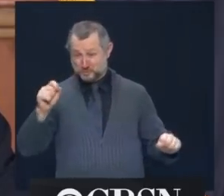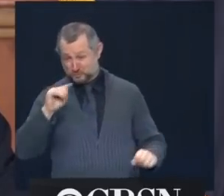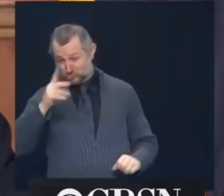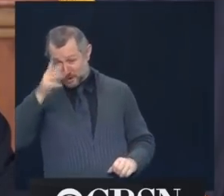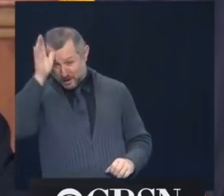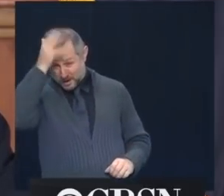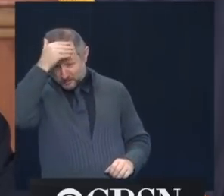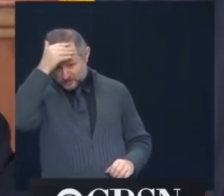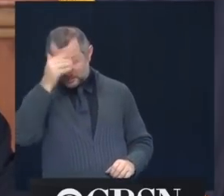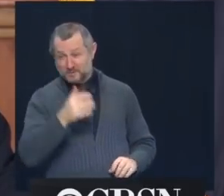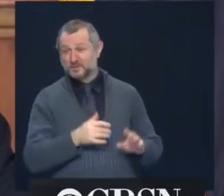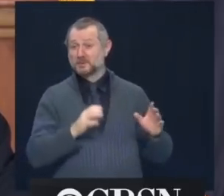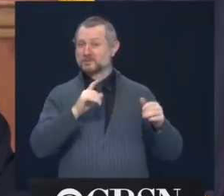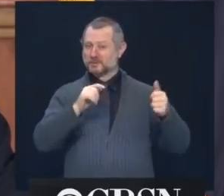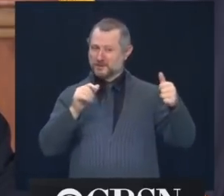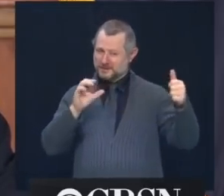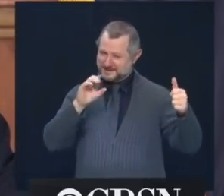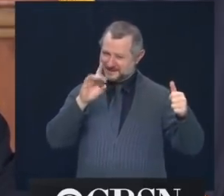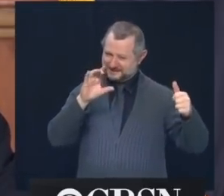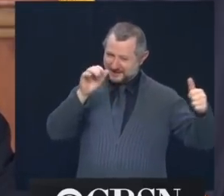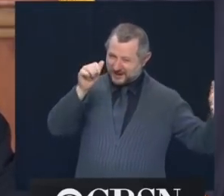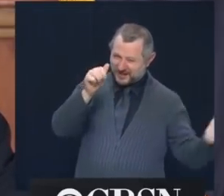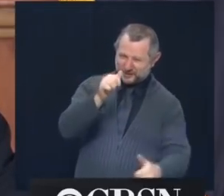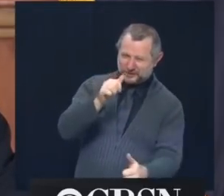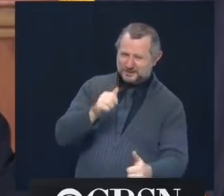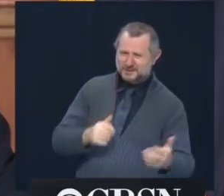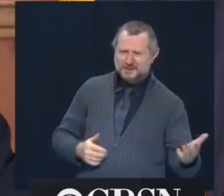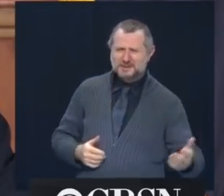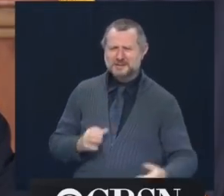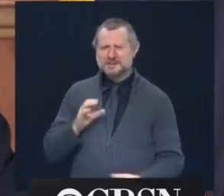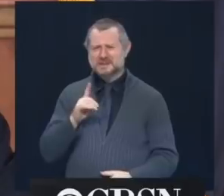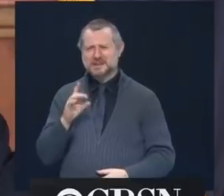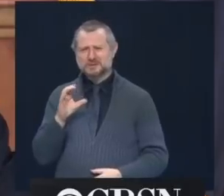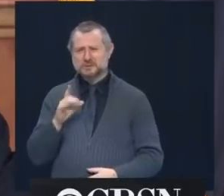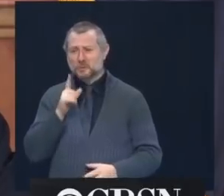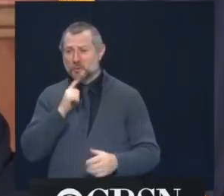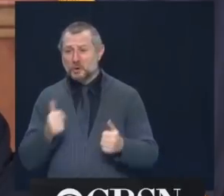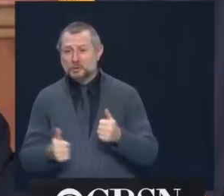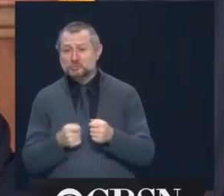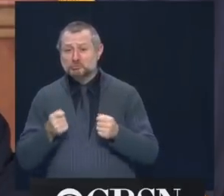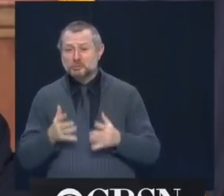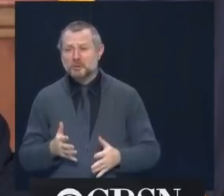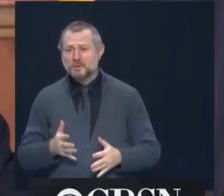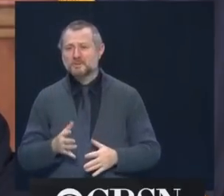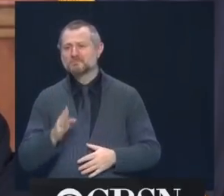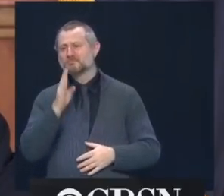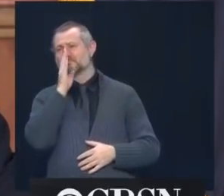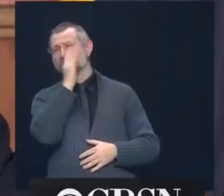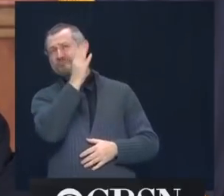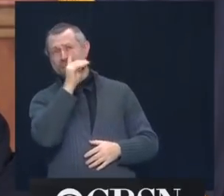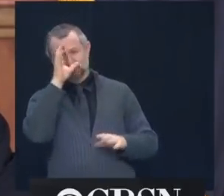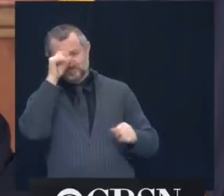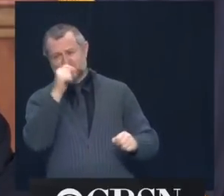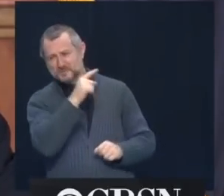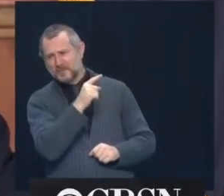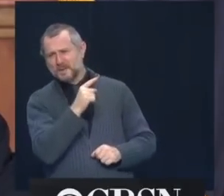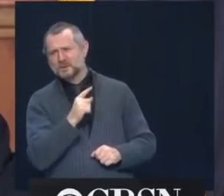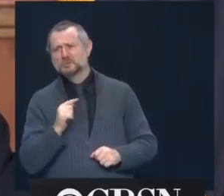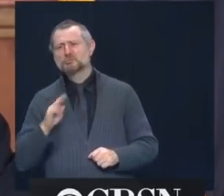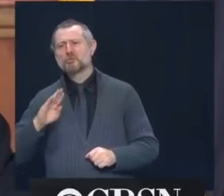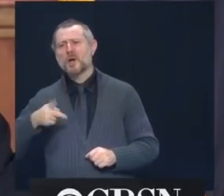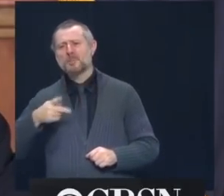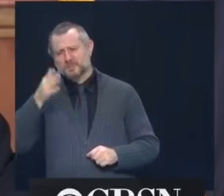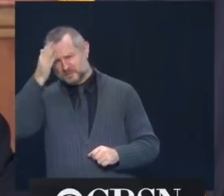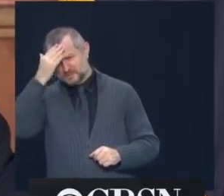CDC. That CDC director reports to the president. That's the Trump's